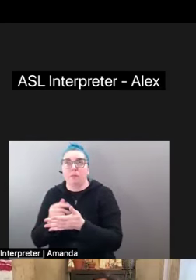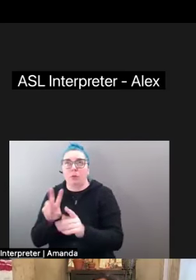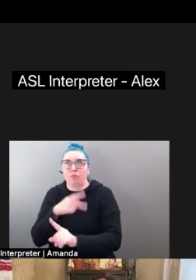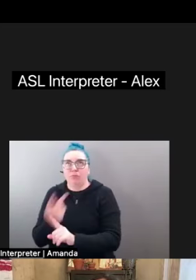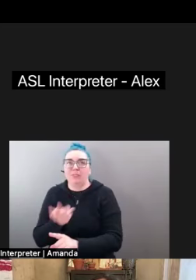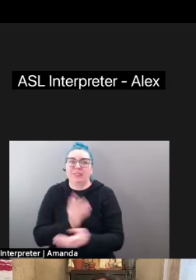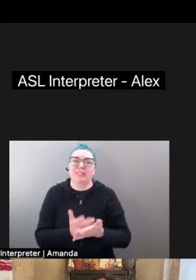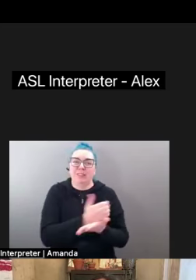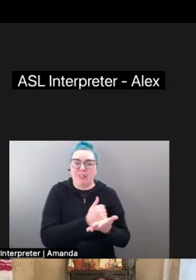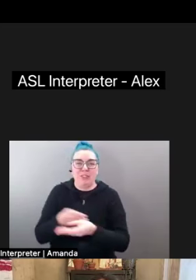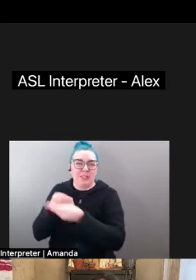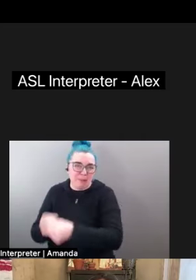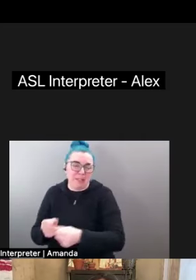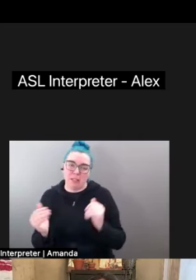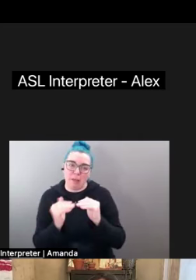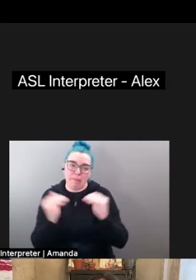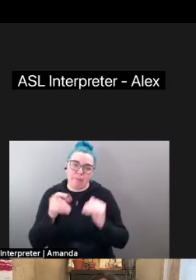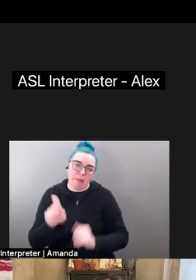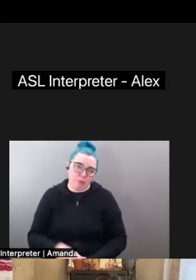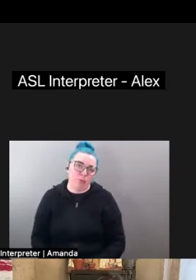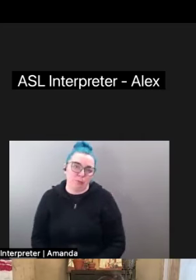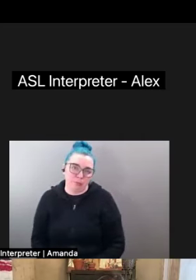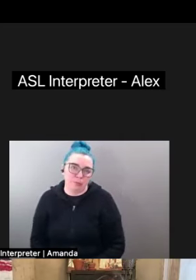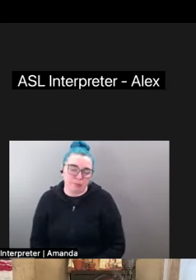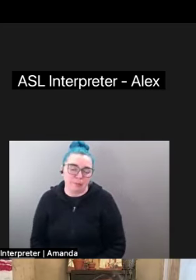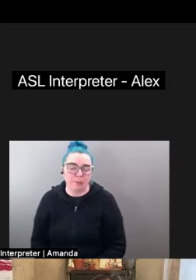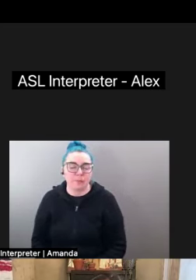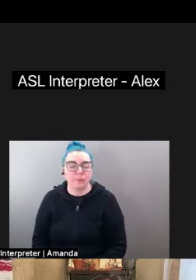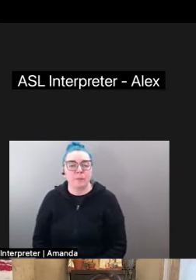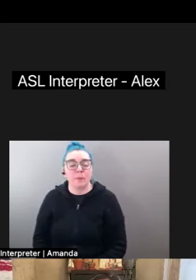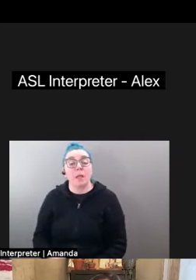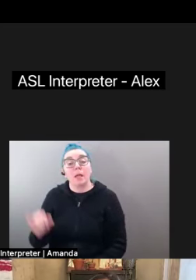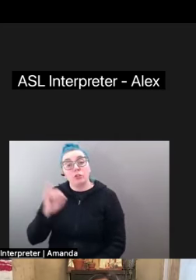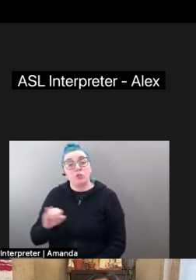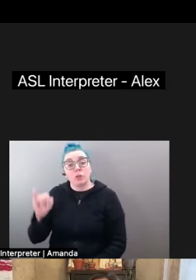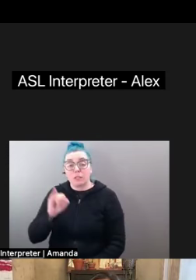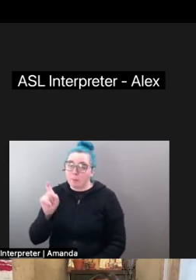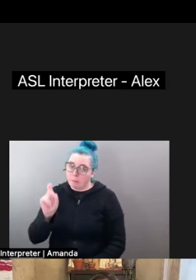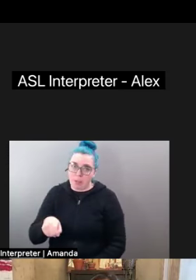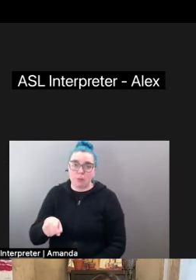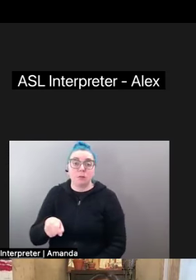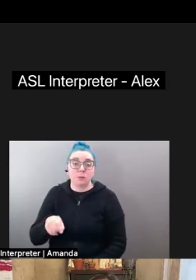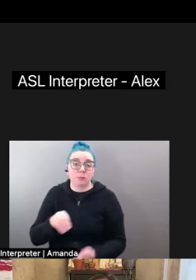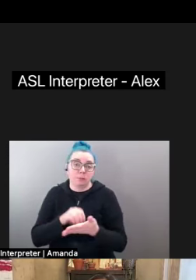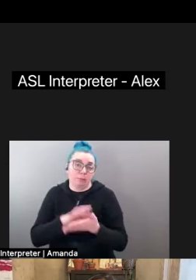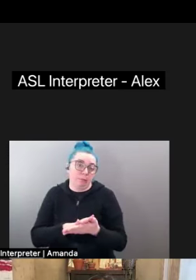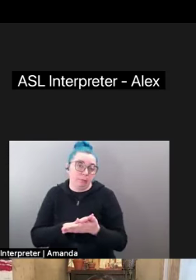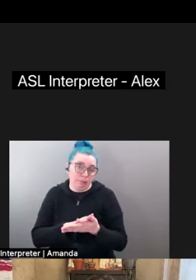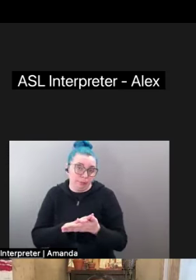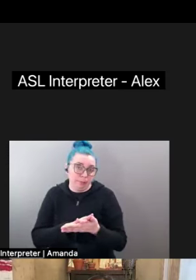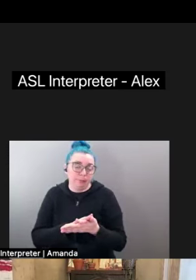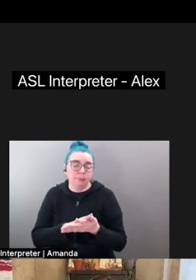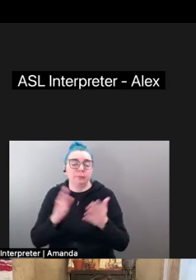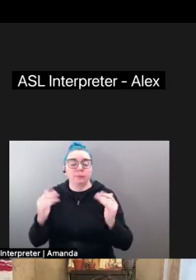We are looking for insurance has to be in there. And again, as I mentioned earlier, your